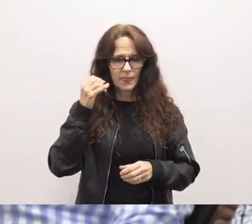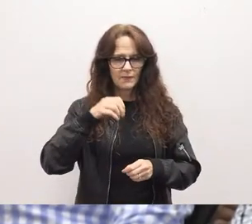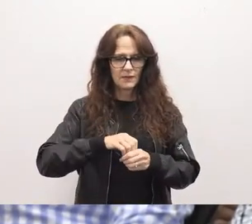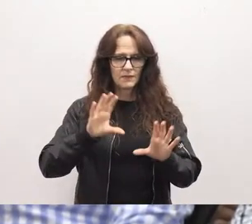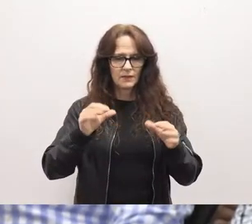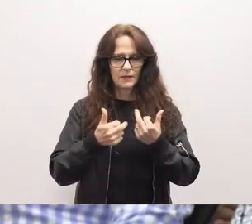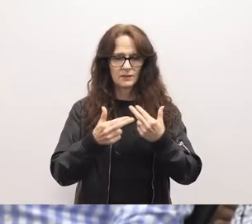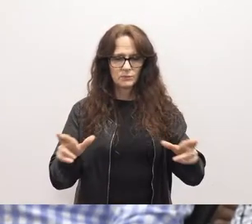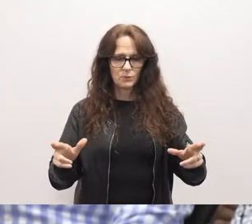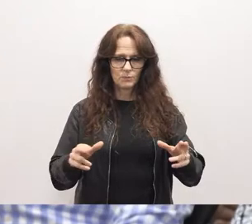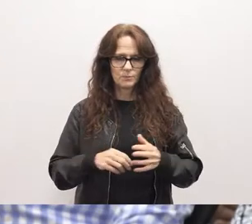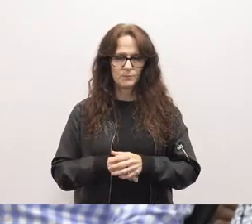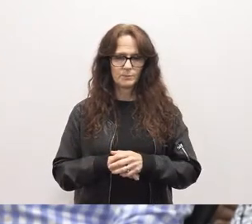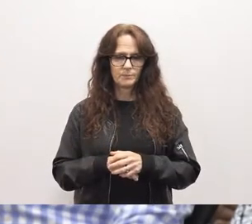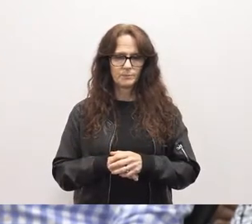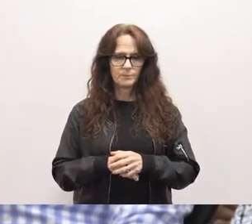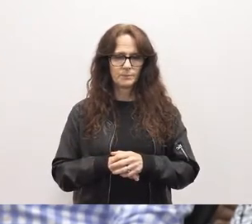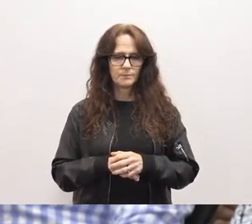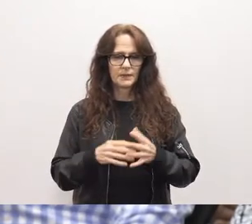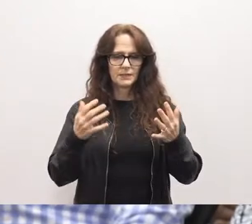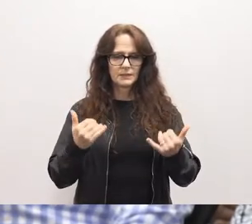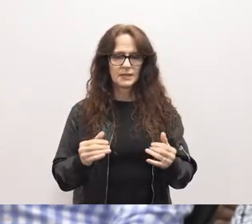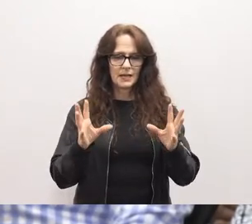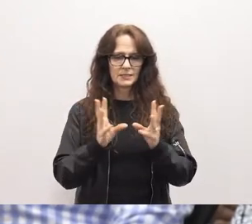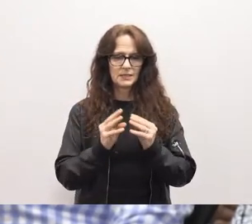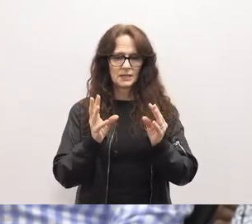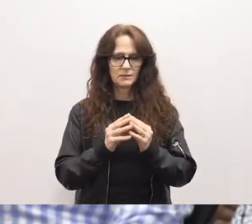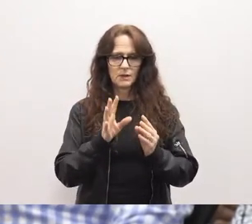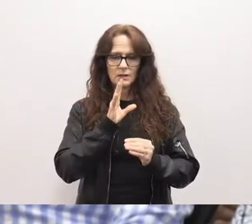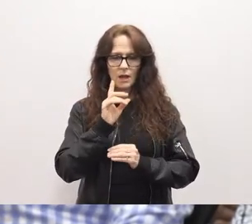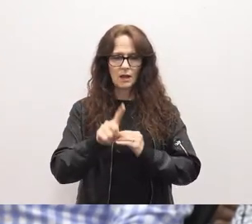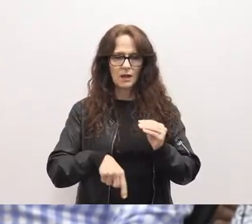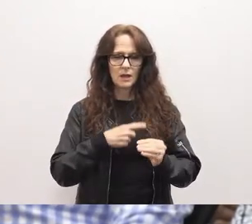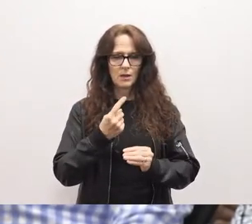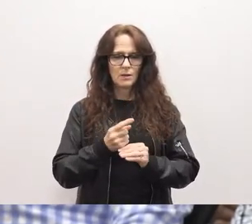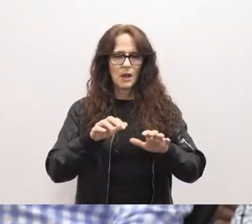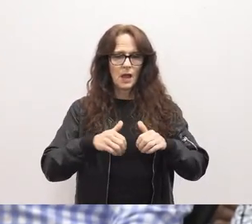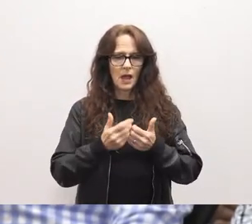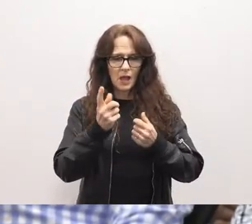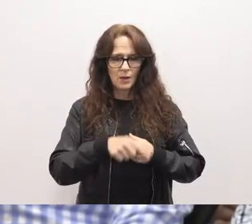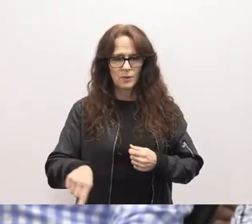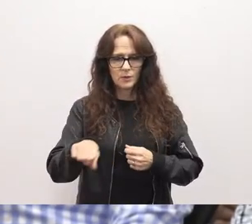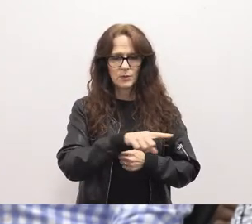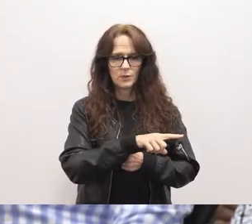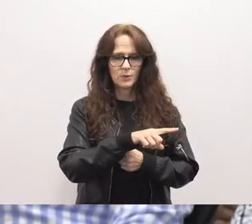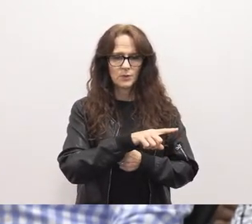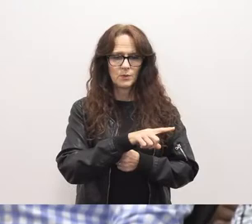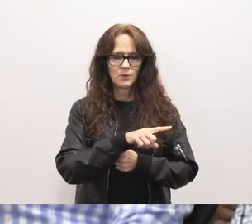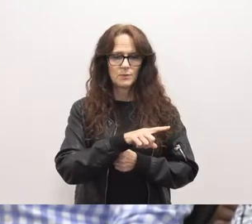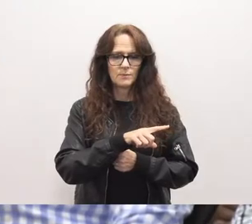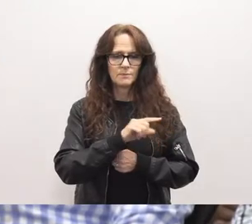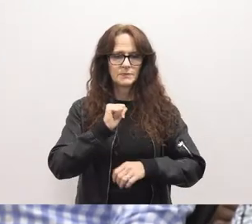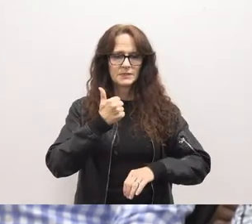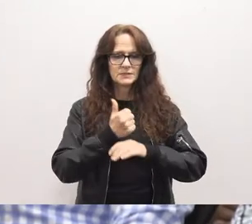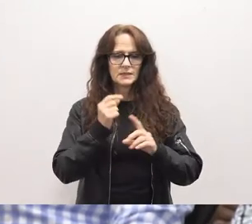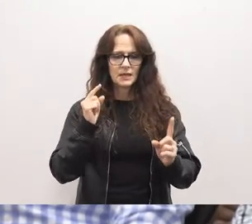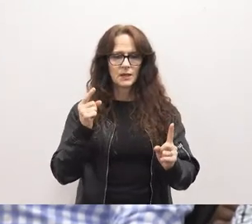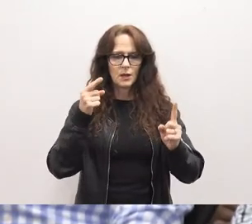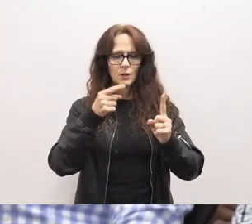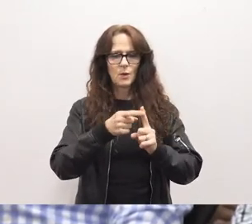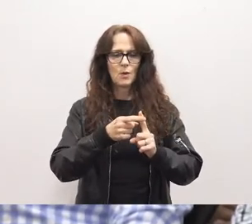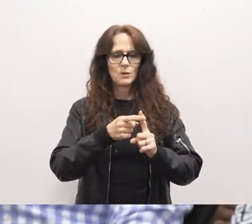classroom. Just as in today's session, when it was talking about how you are to set goals